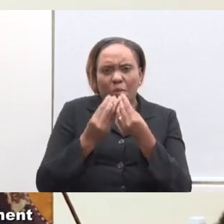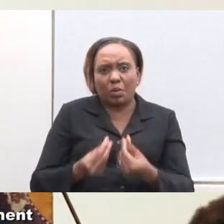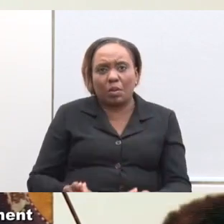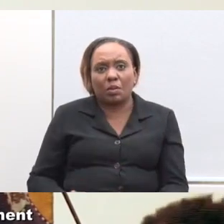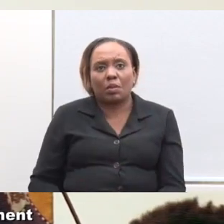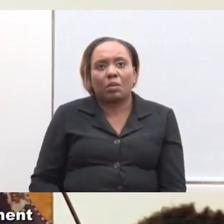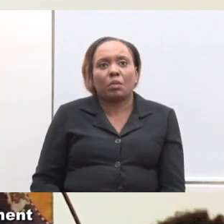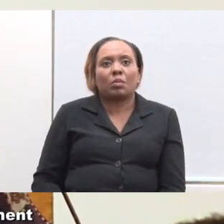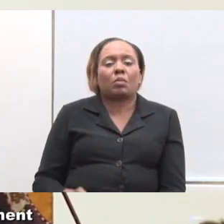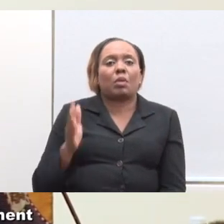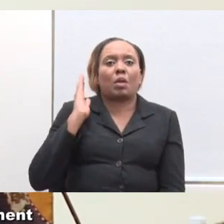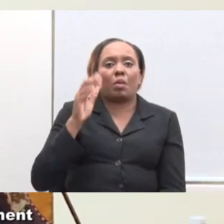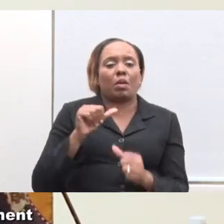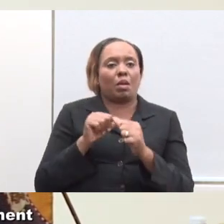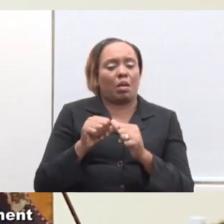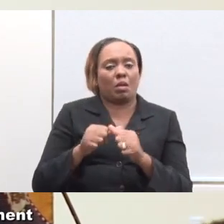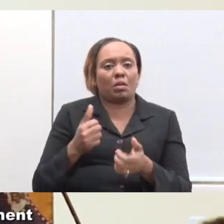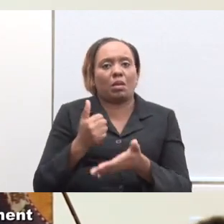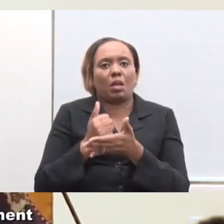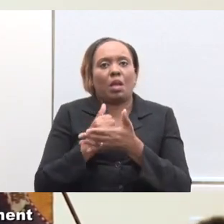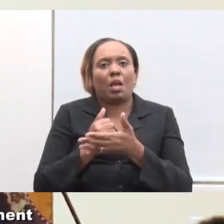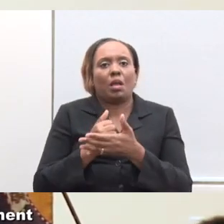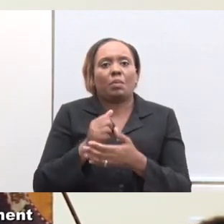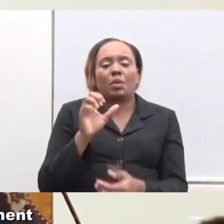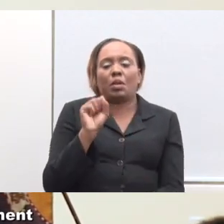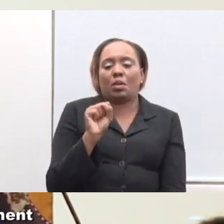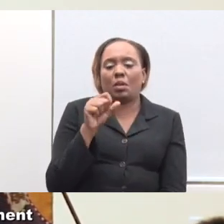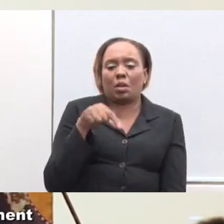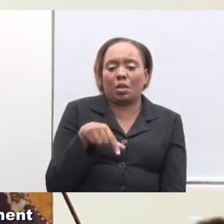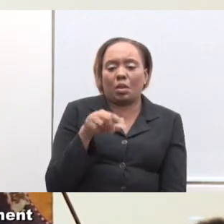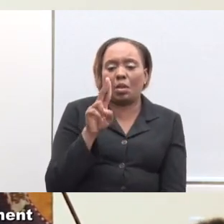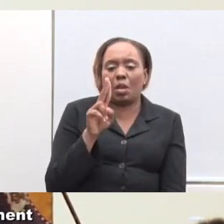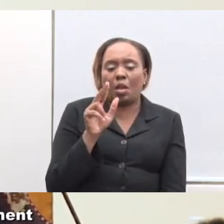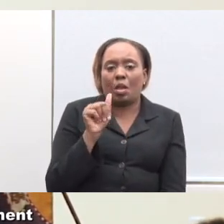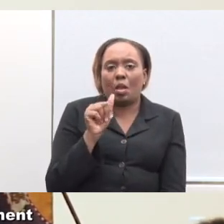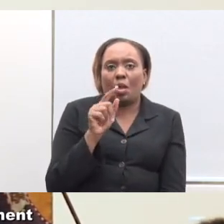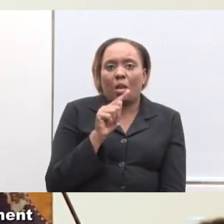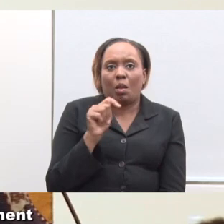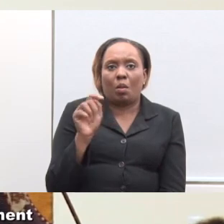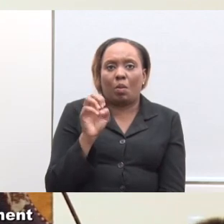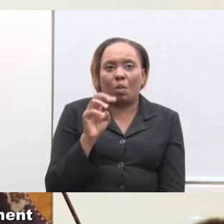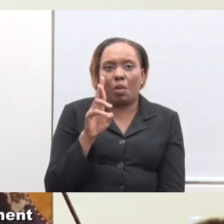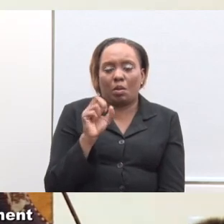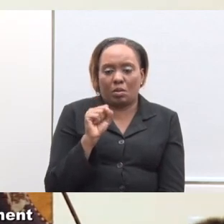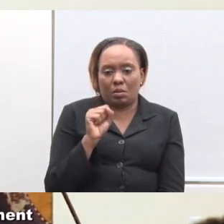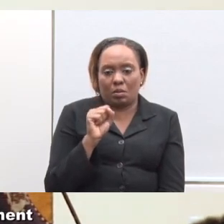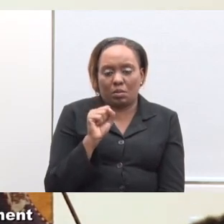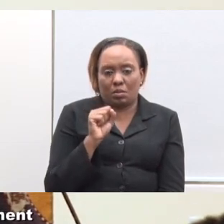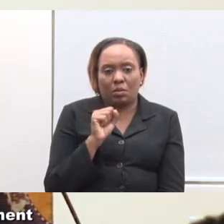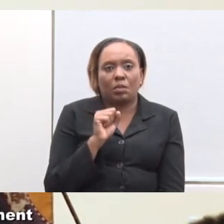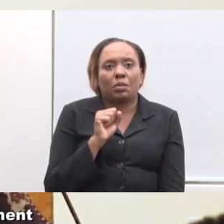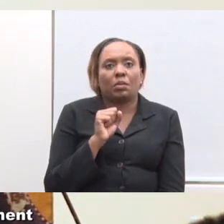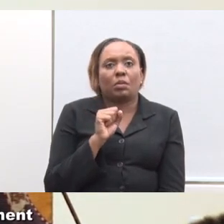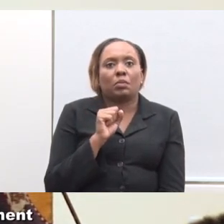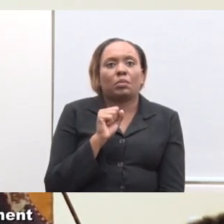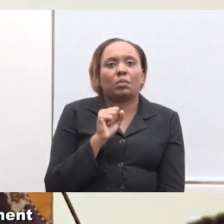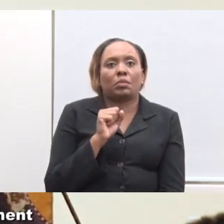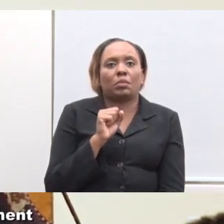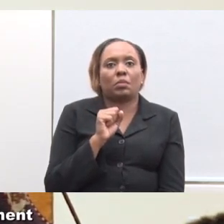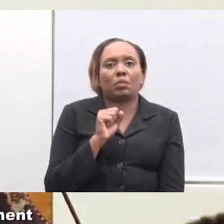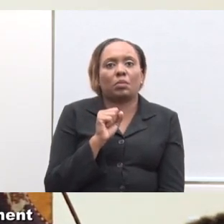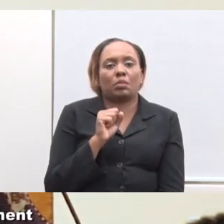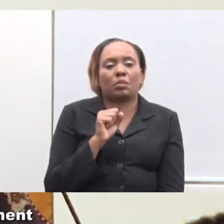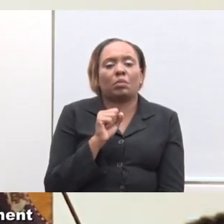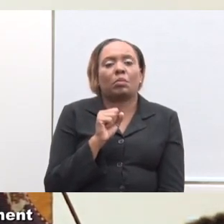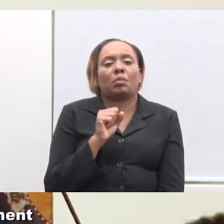which we continue, as we announced, we will continue to act in the way in which people without title. In the same